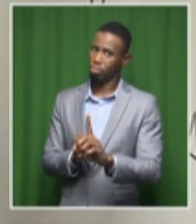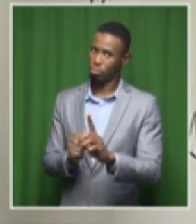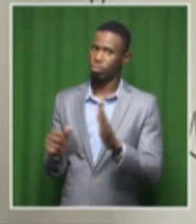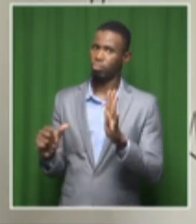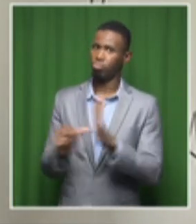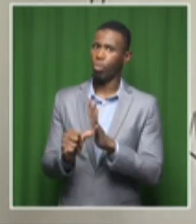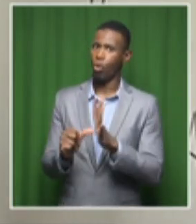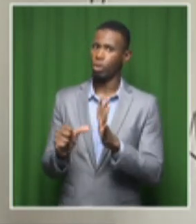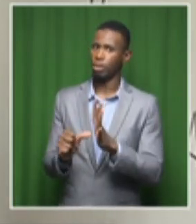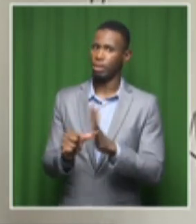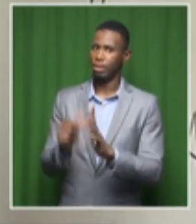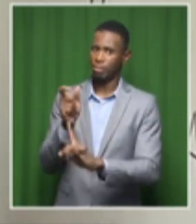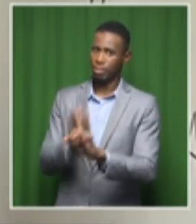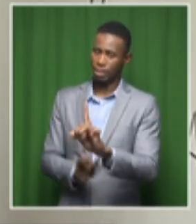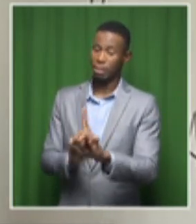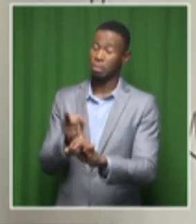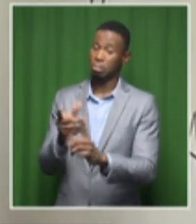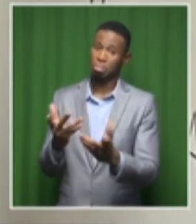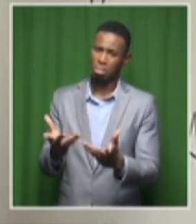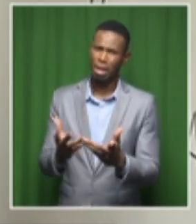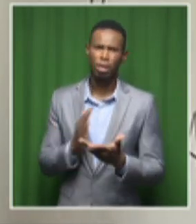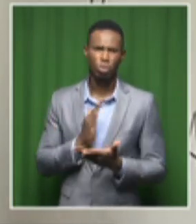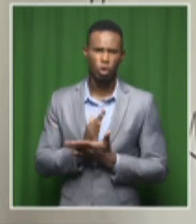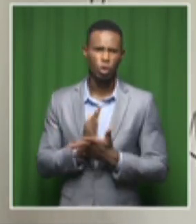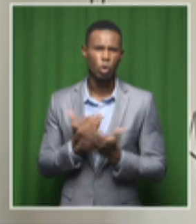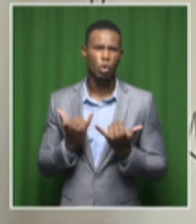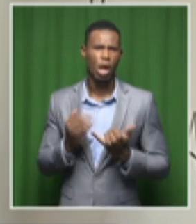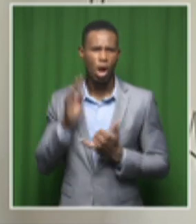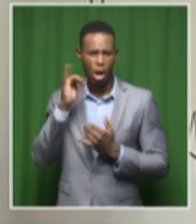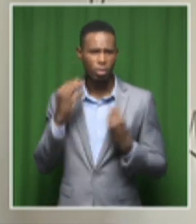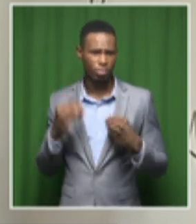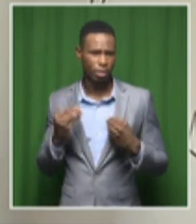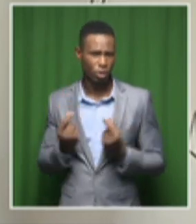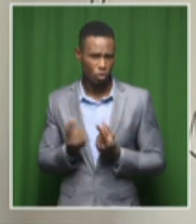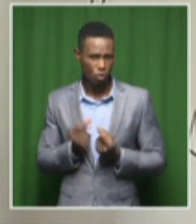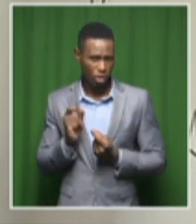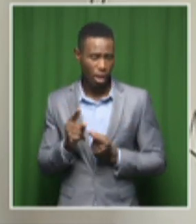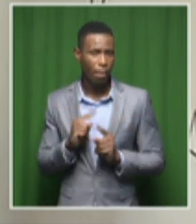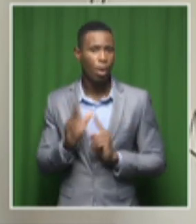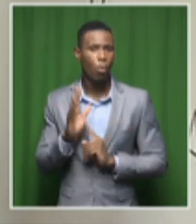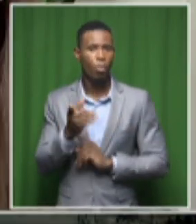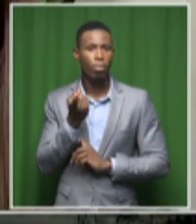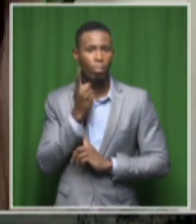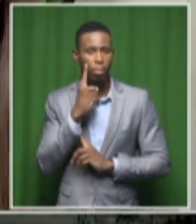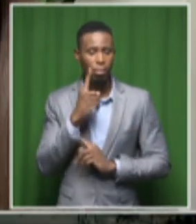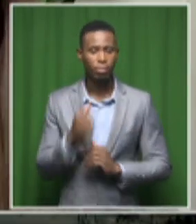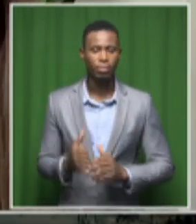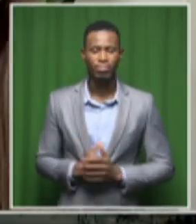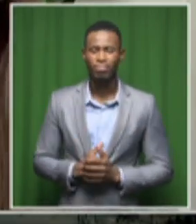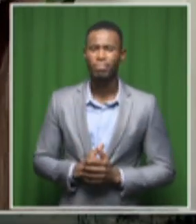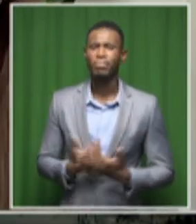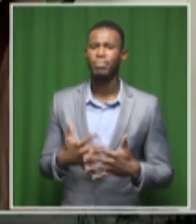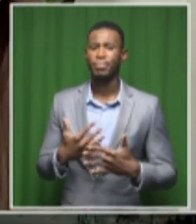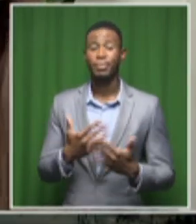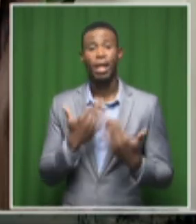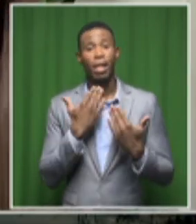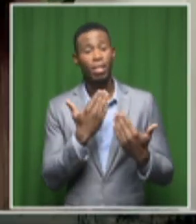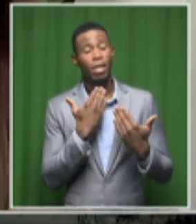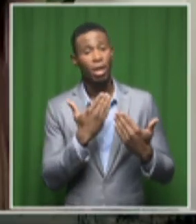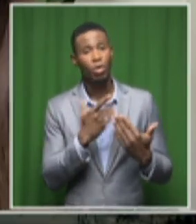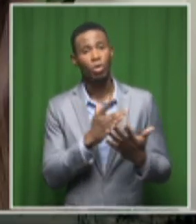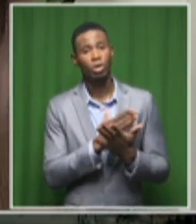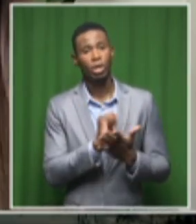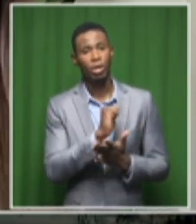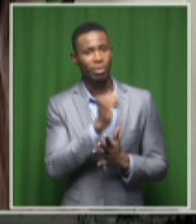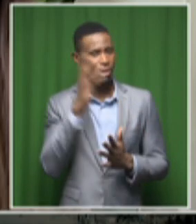authentically. So I am sure they're working on that, but we will have to wait and see. All right, Magriet, lovely chatting to you. Thank you so much for sharing your sentiments with us.